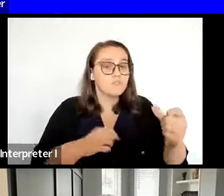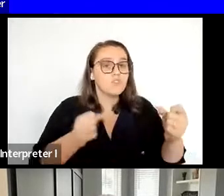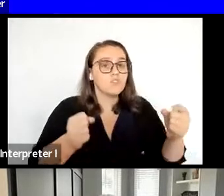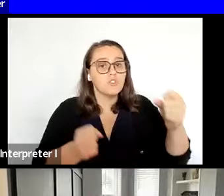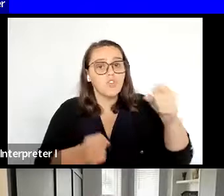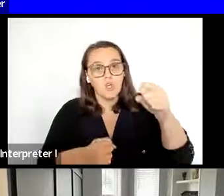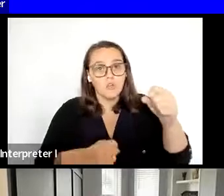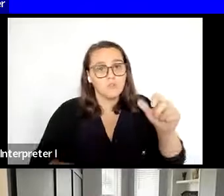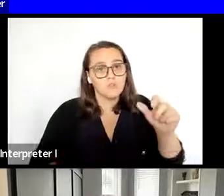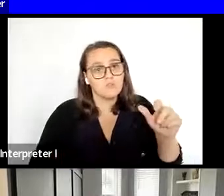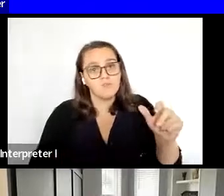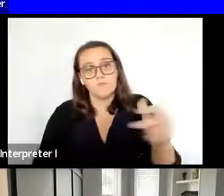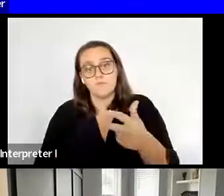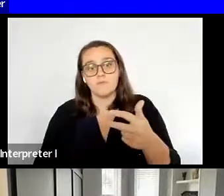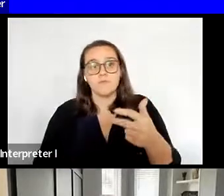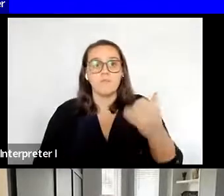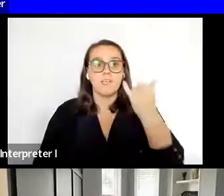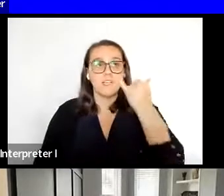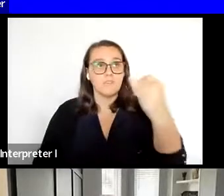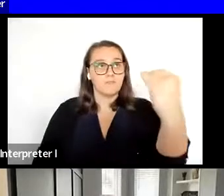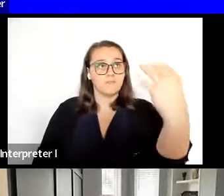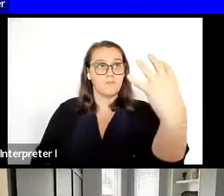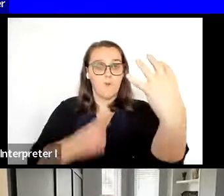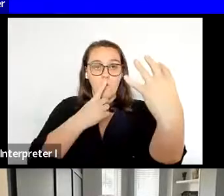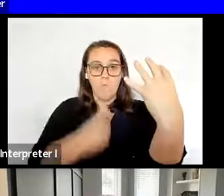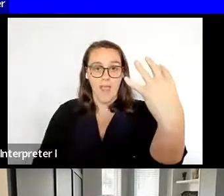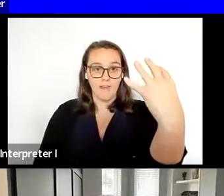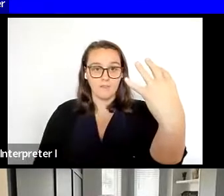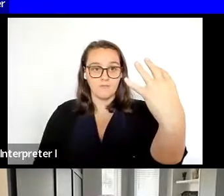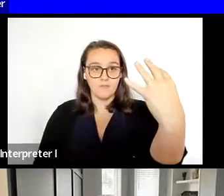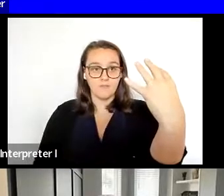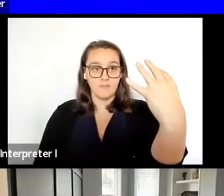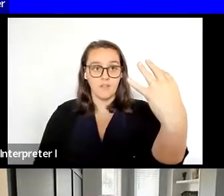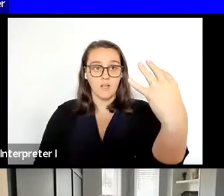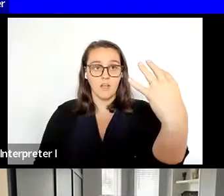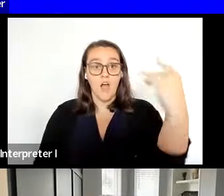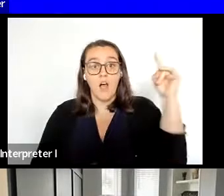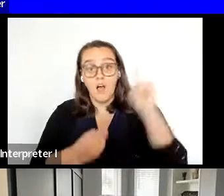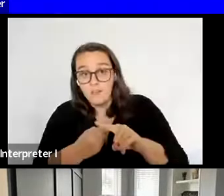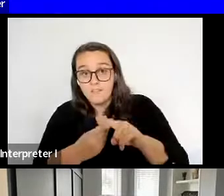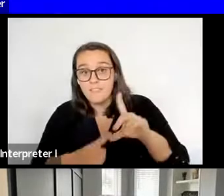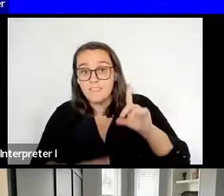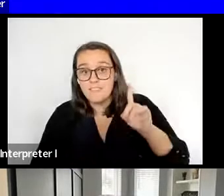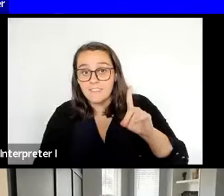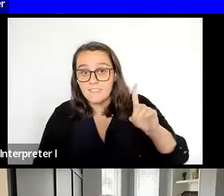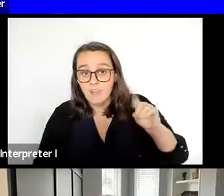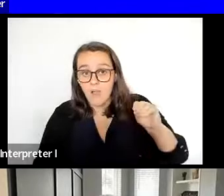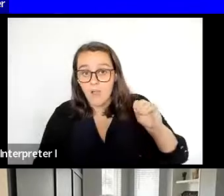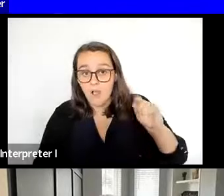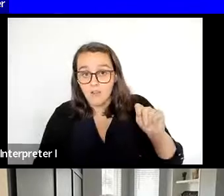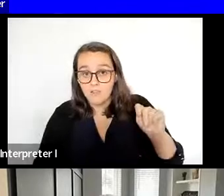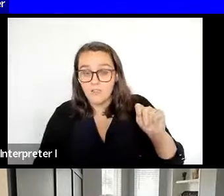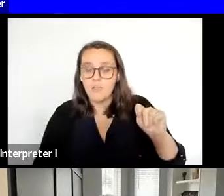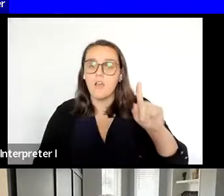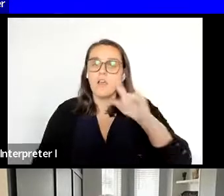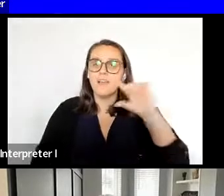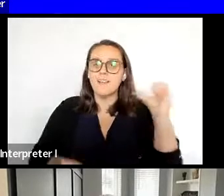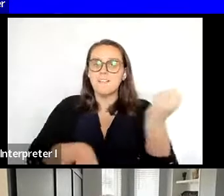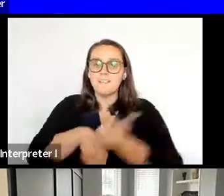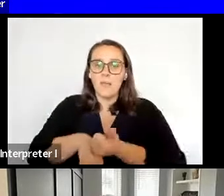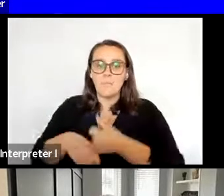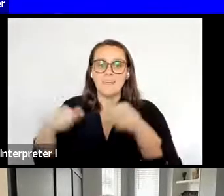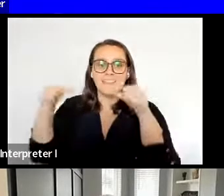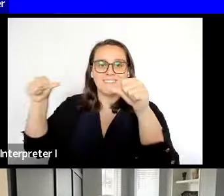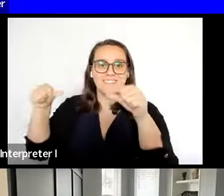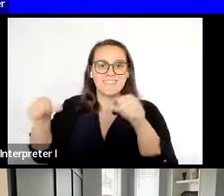steady red traffic control signal unless DDOT has installed signage pursuant to subsection D. And subsection